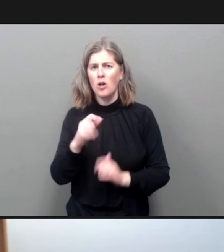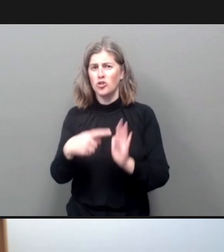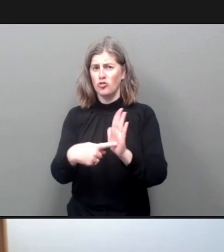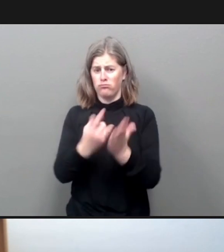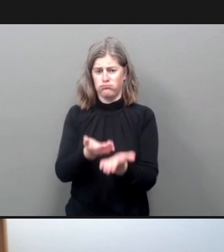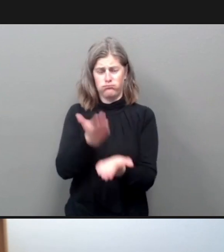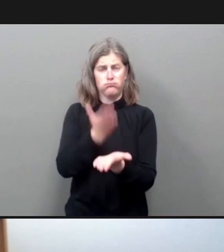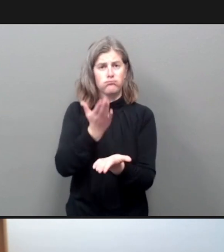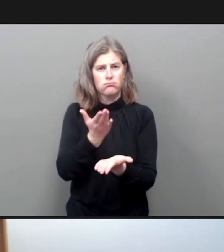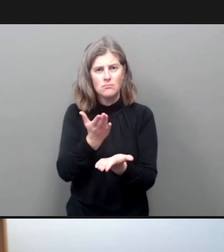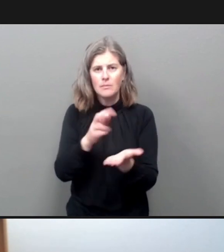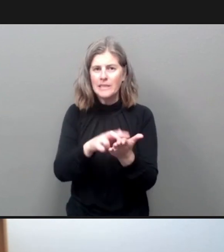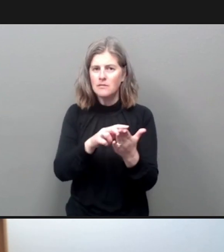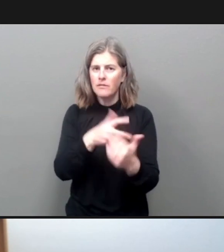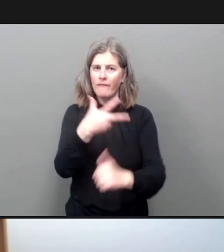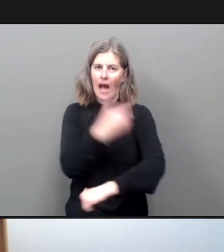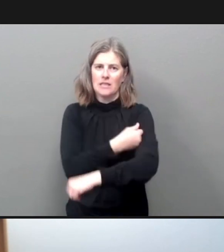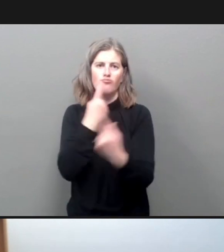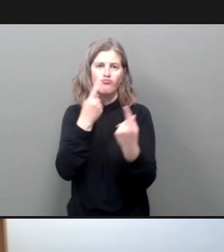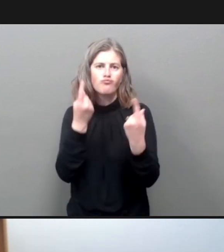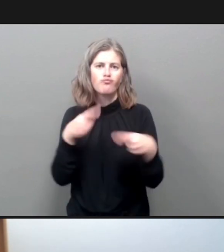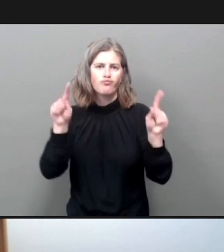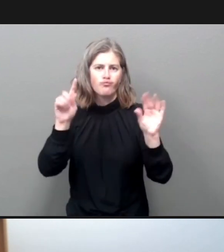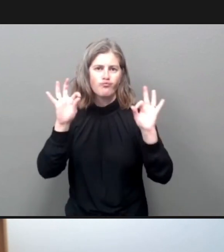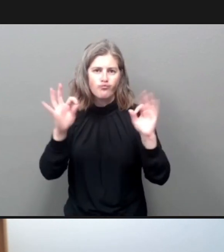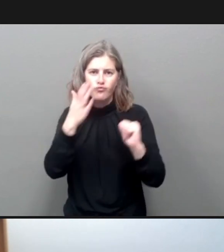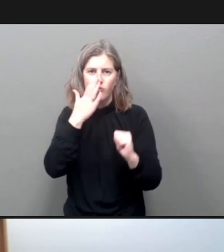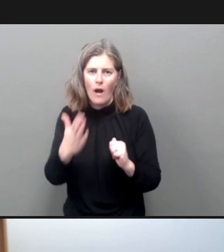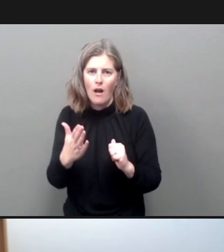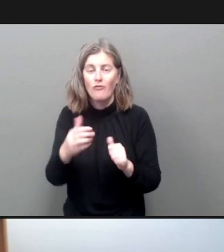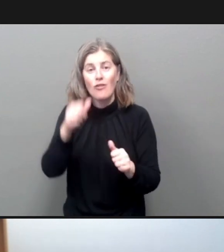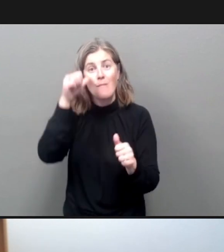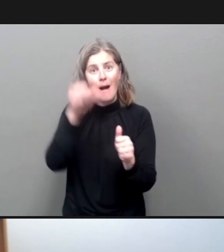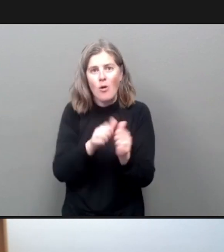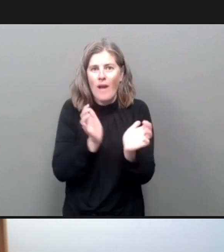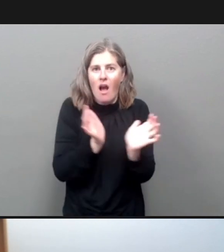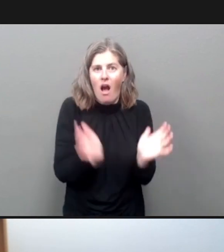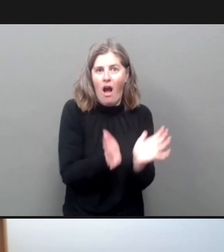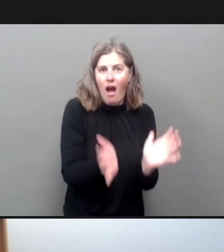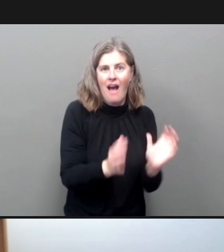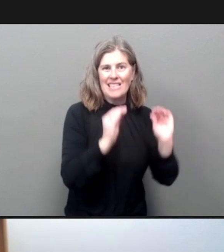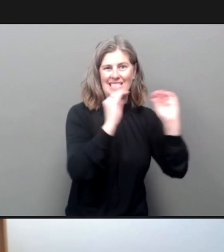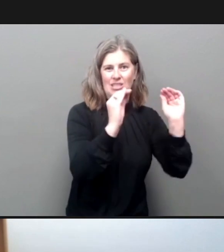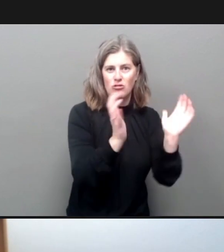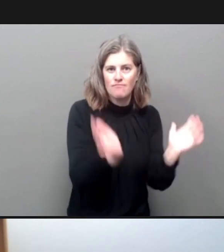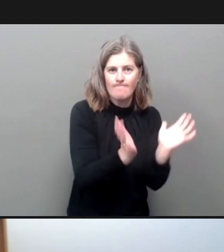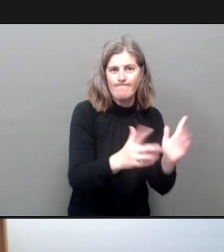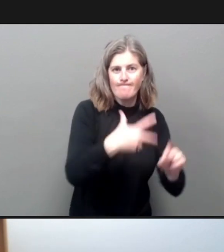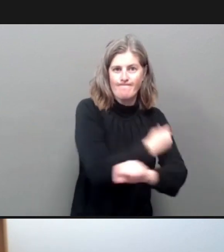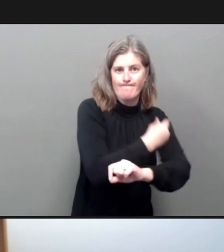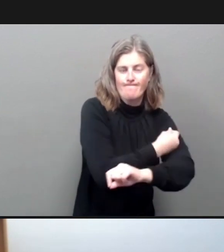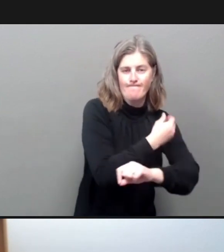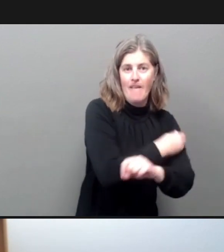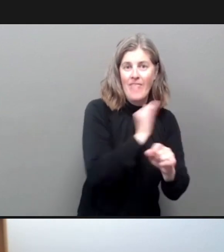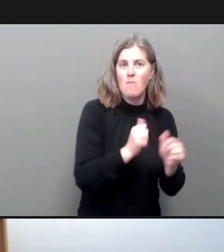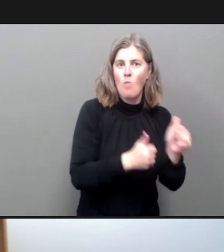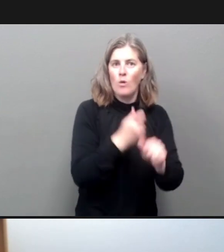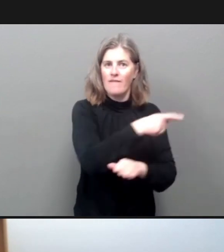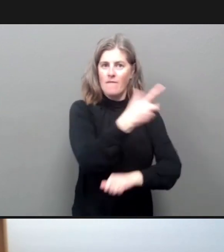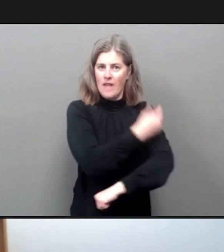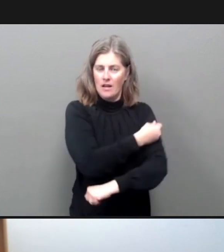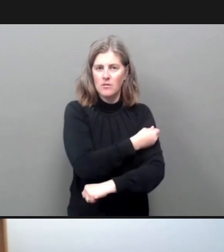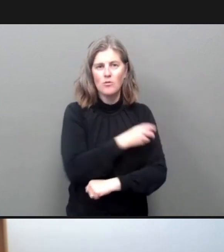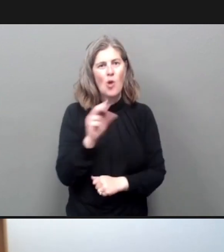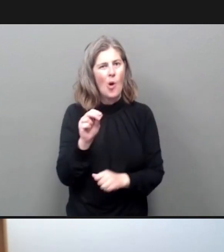of the effectiveness of the vaccine. You remember there's a big push to get teachers vaccinated in April. And so, but no, that testing